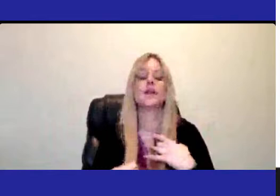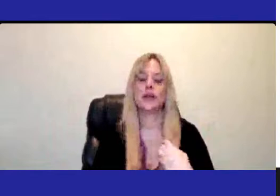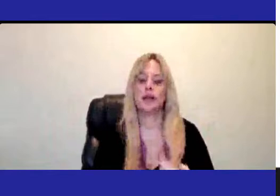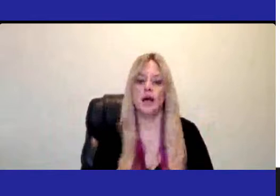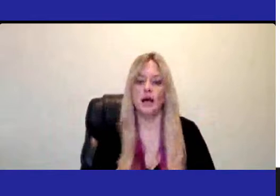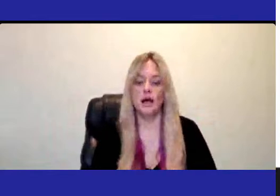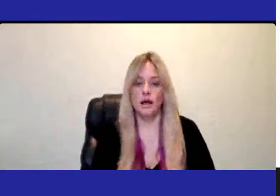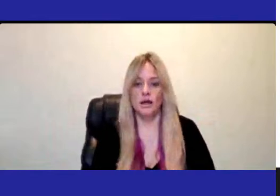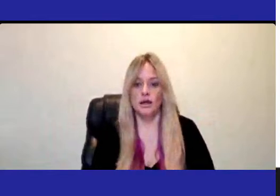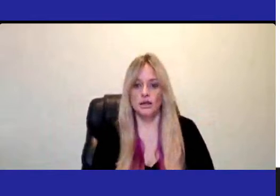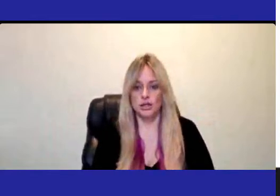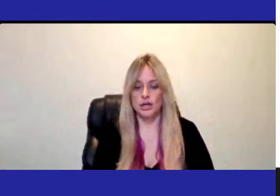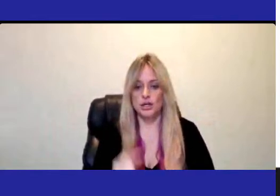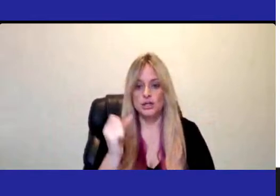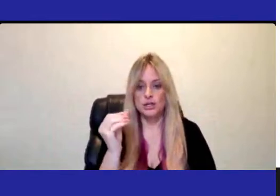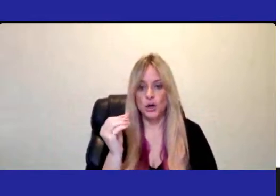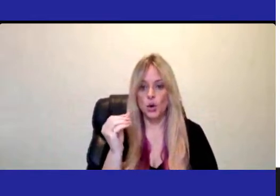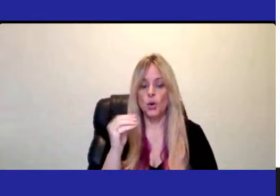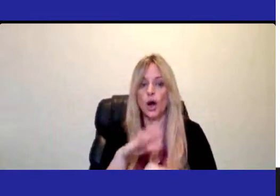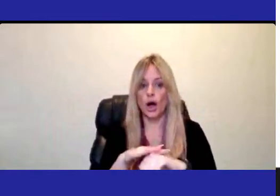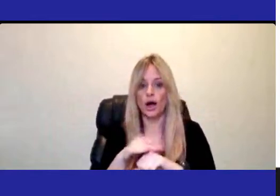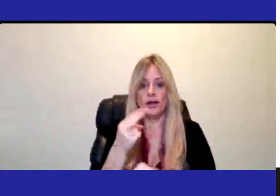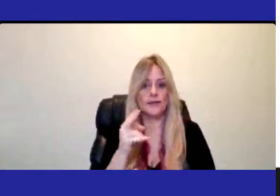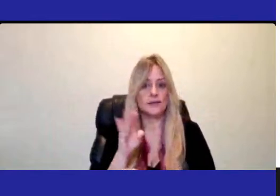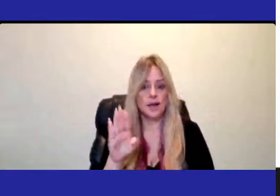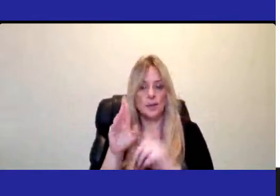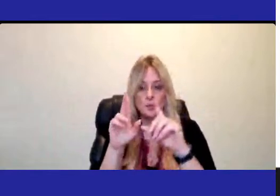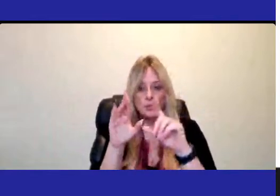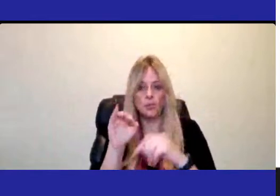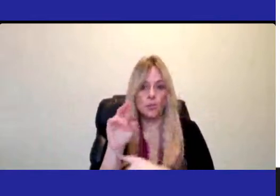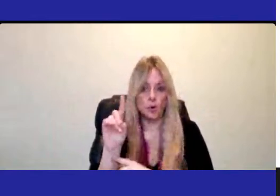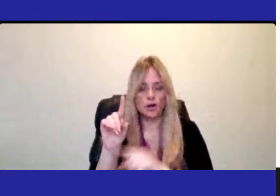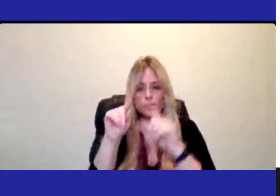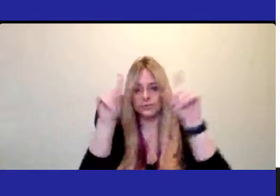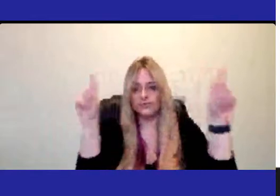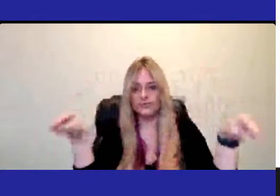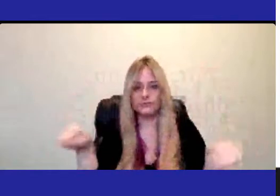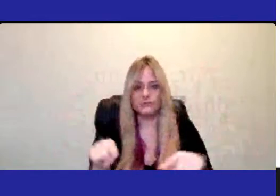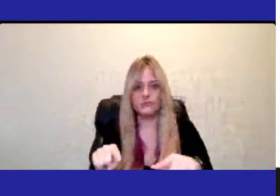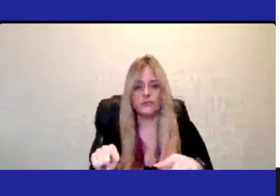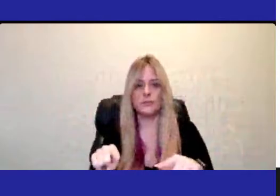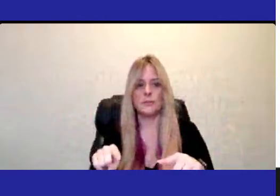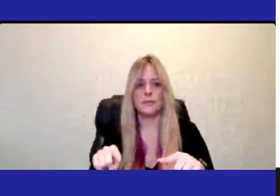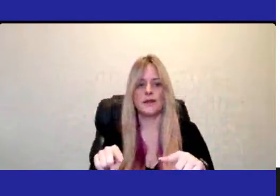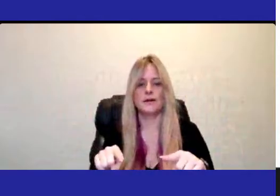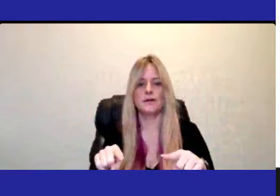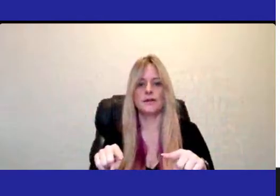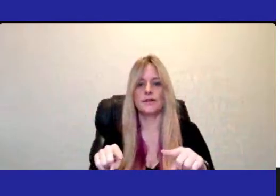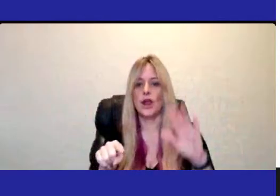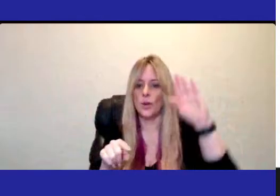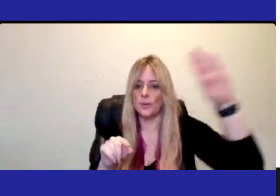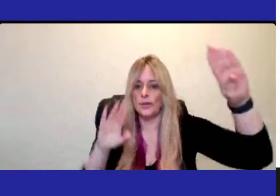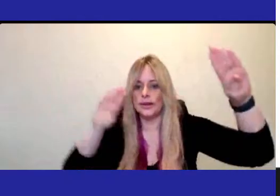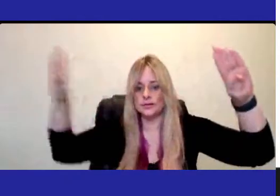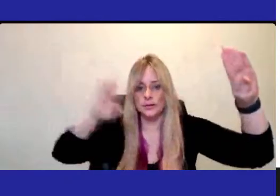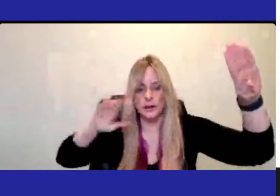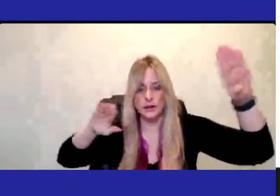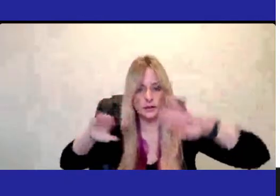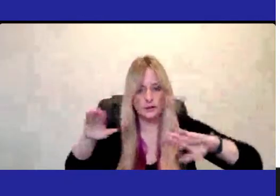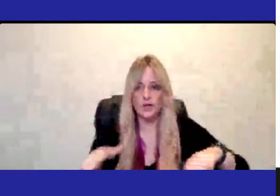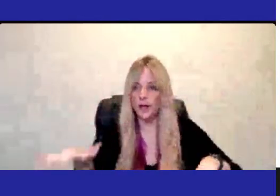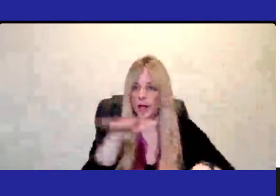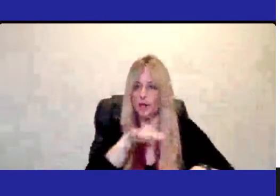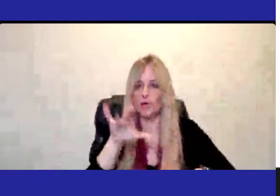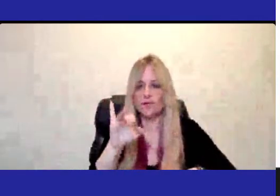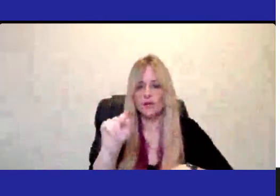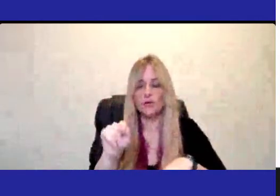And so on this hub board, they're placed in prominent places on the unit, as well as people